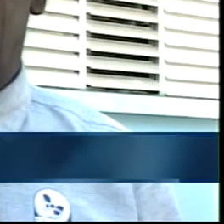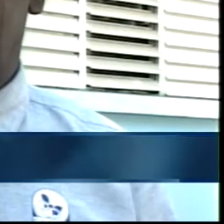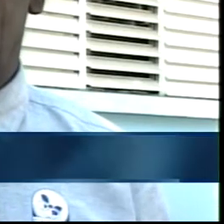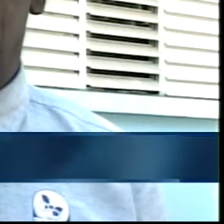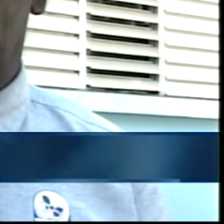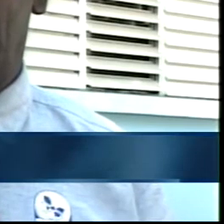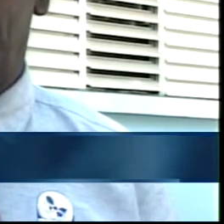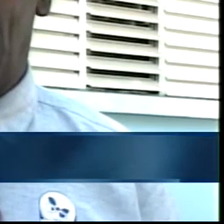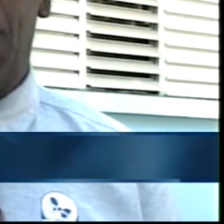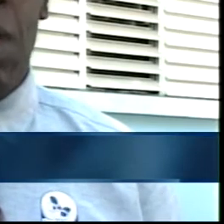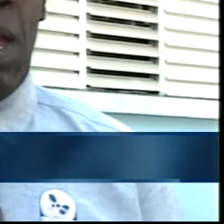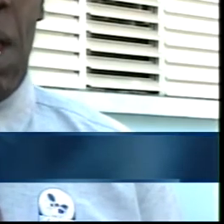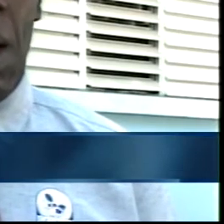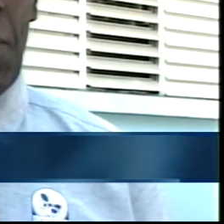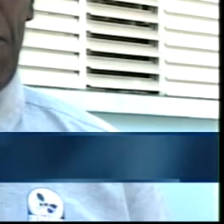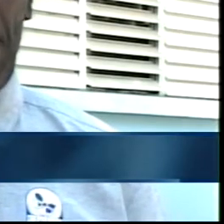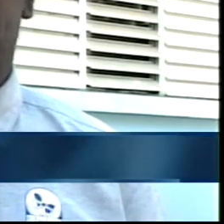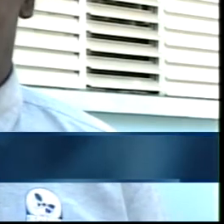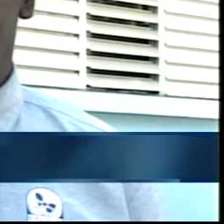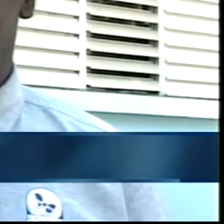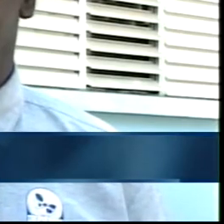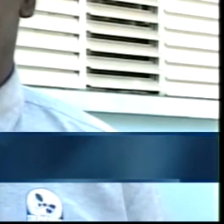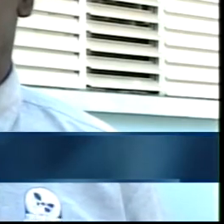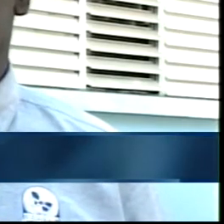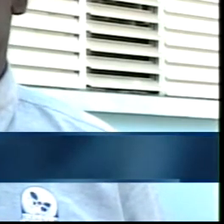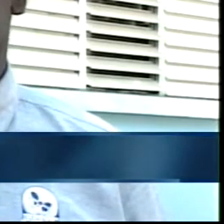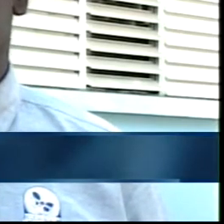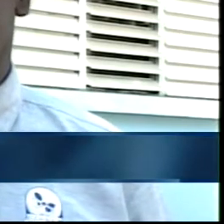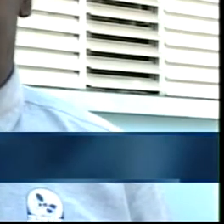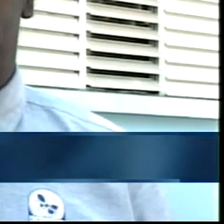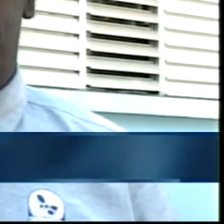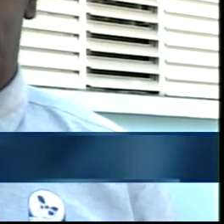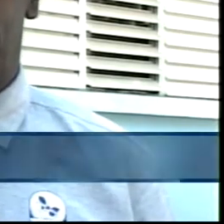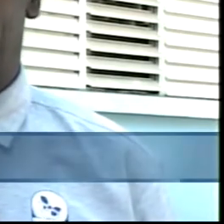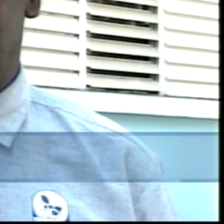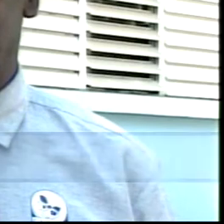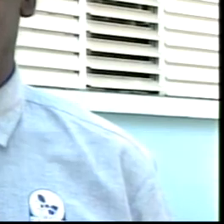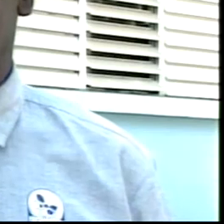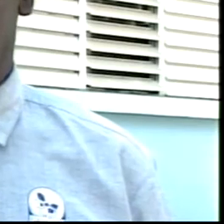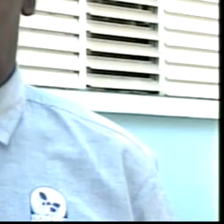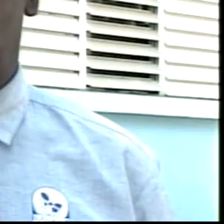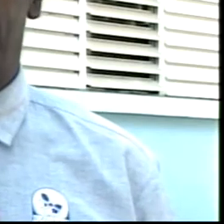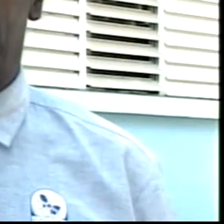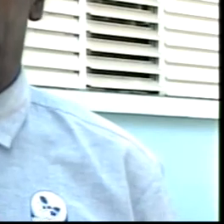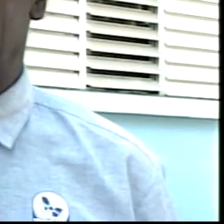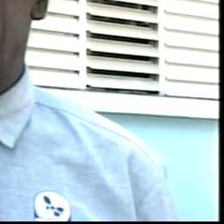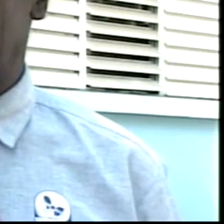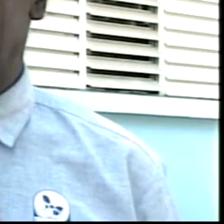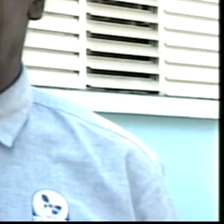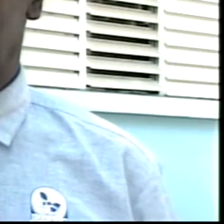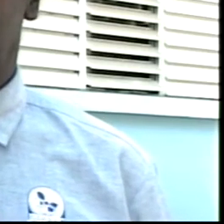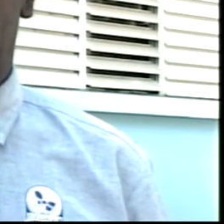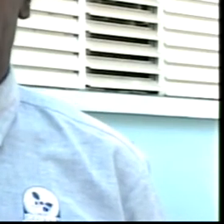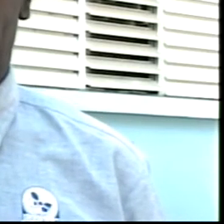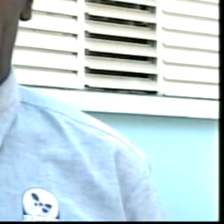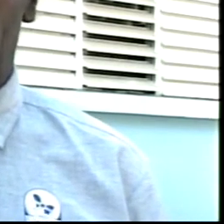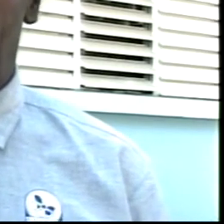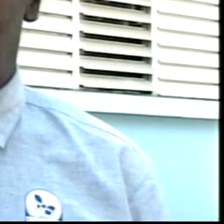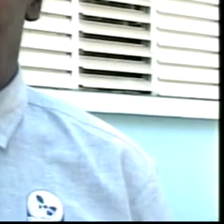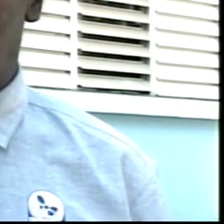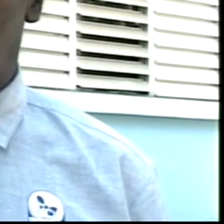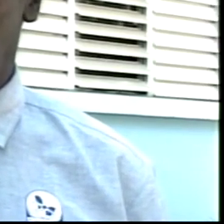to ensure that we have effective management in place, because persons who are in positions who have security of tenure, we believe